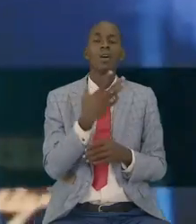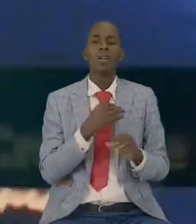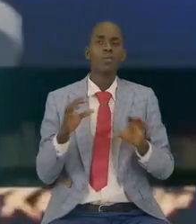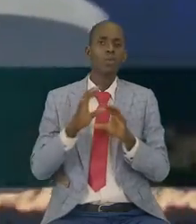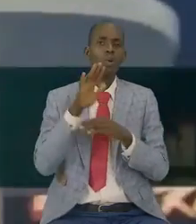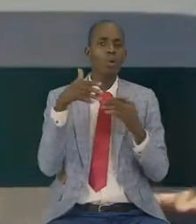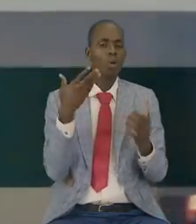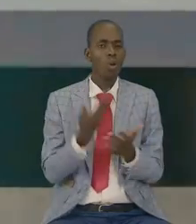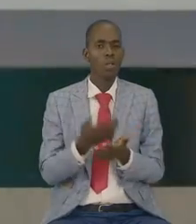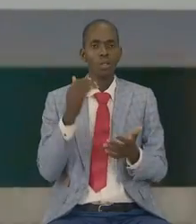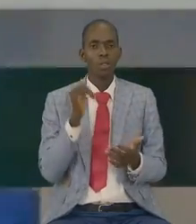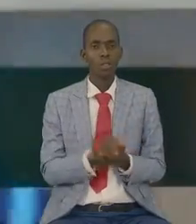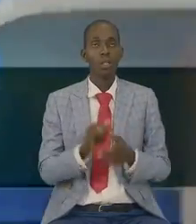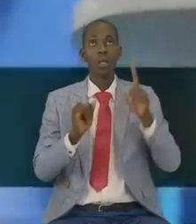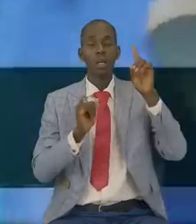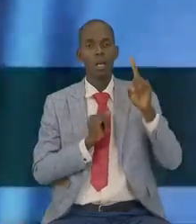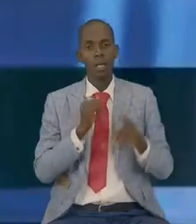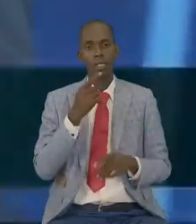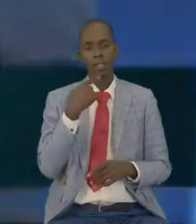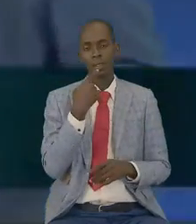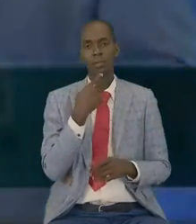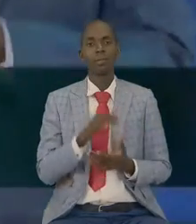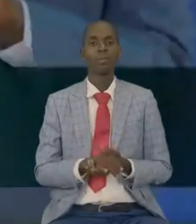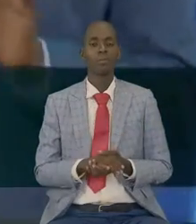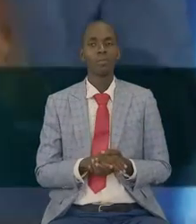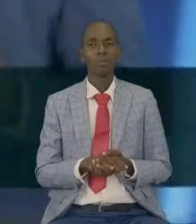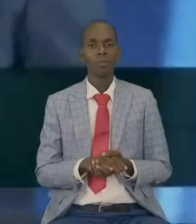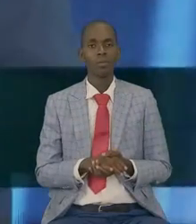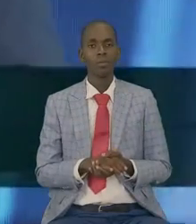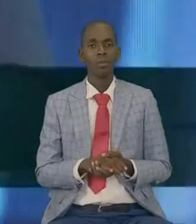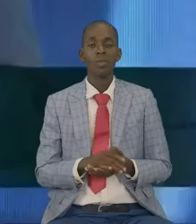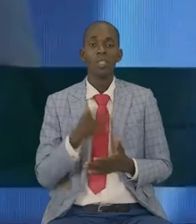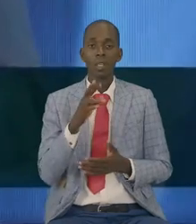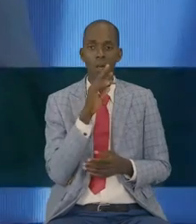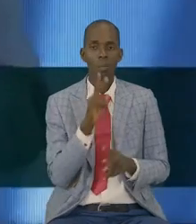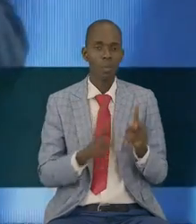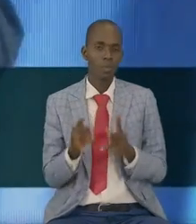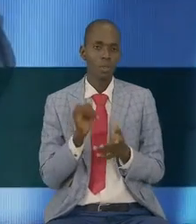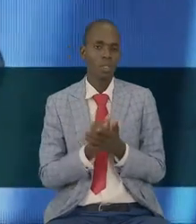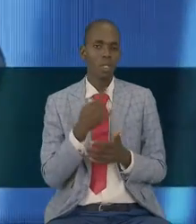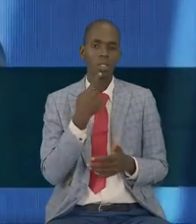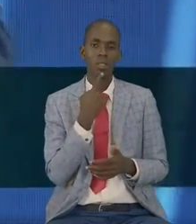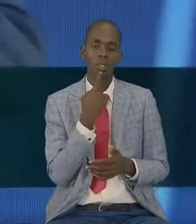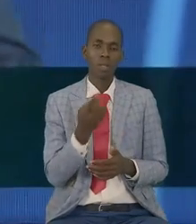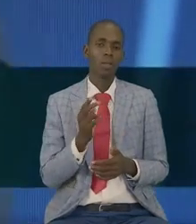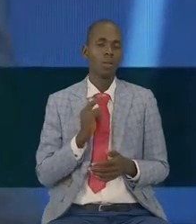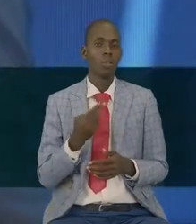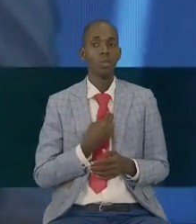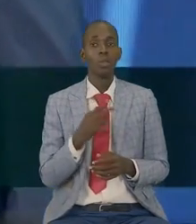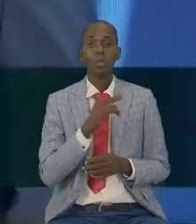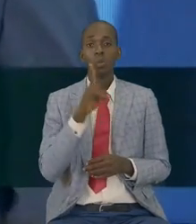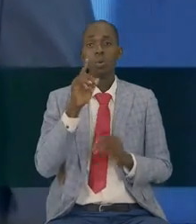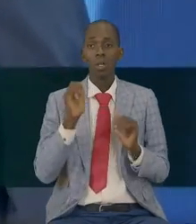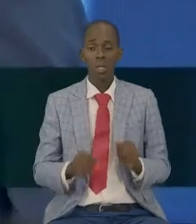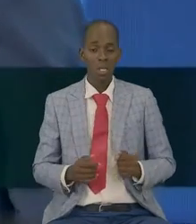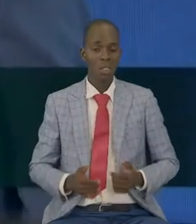that I speak. Hold on. There are people that tell us nobody can live and not have